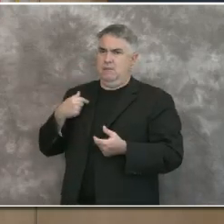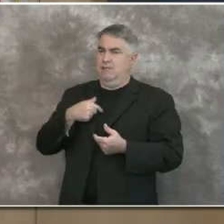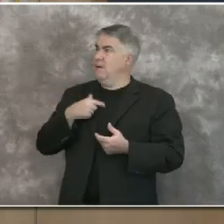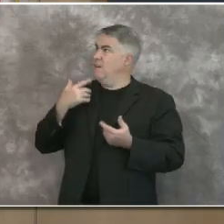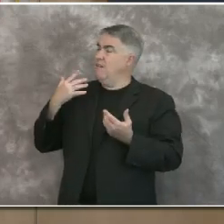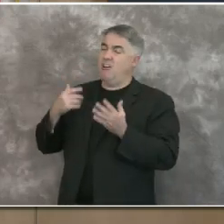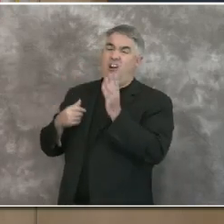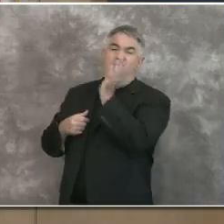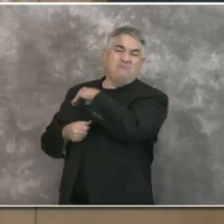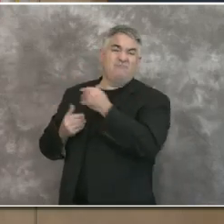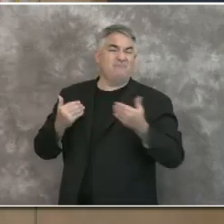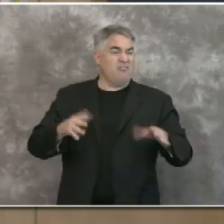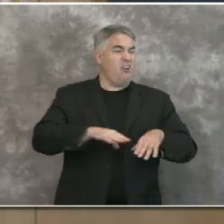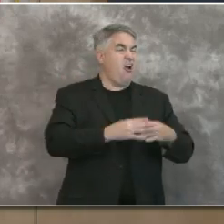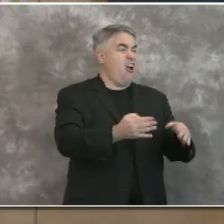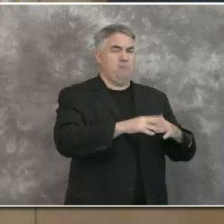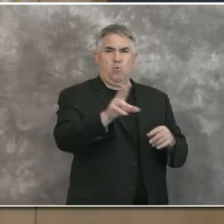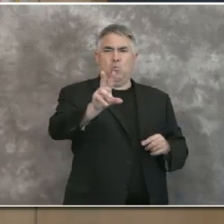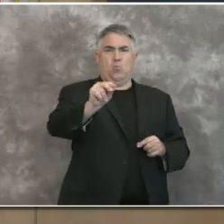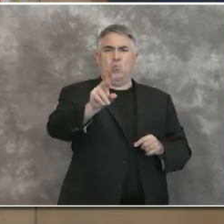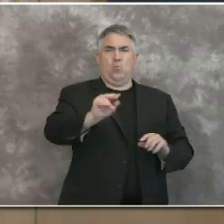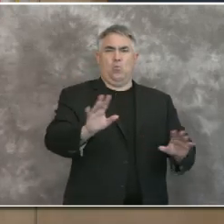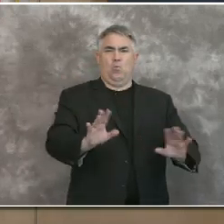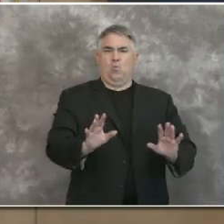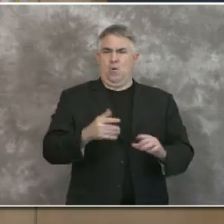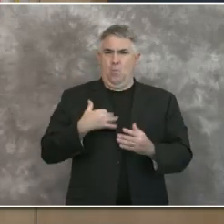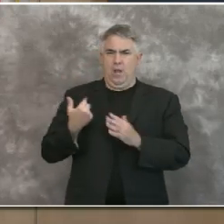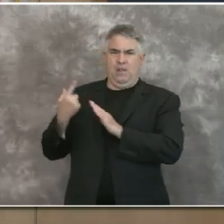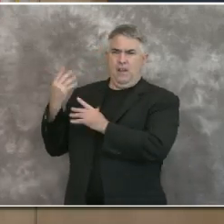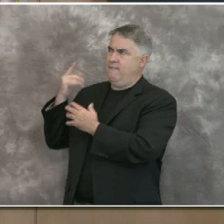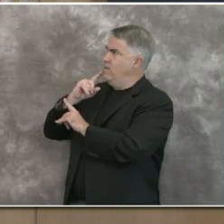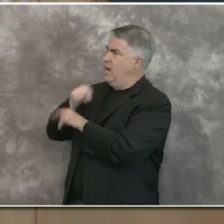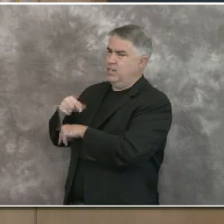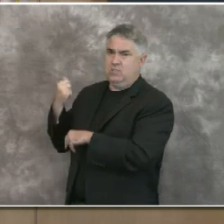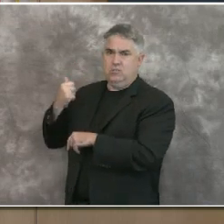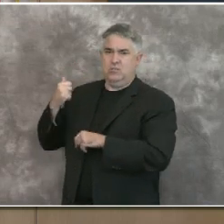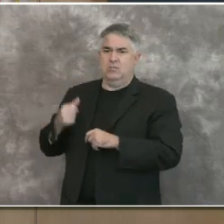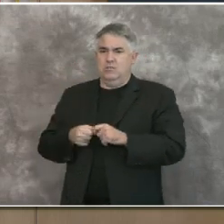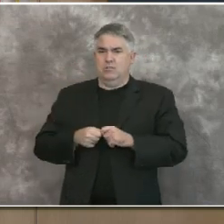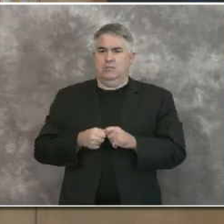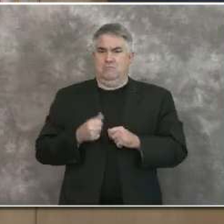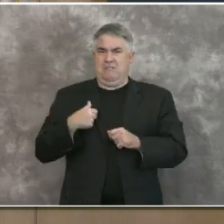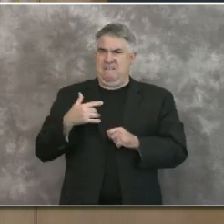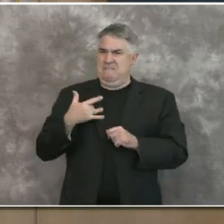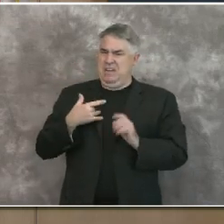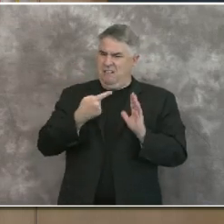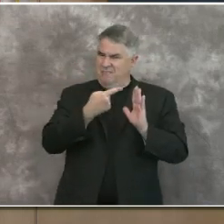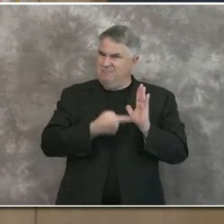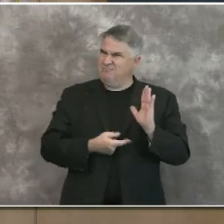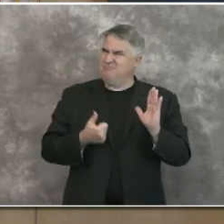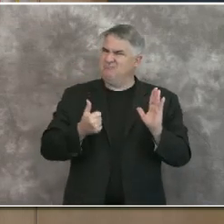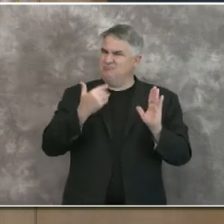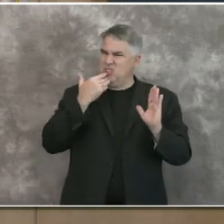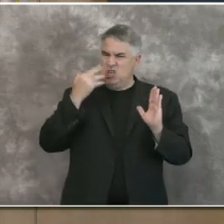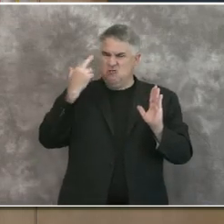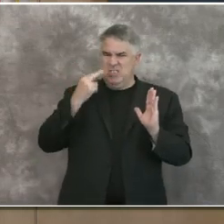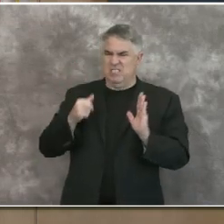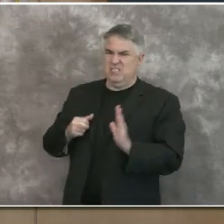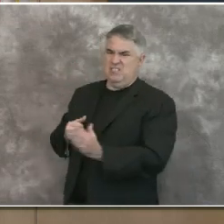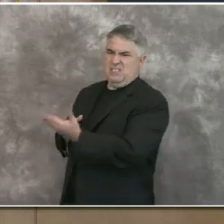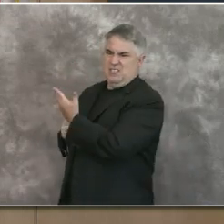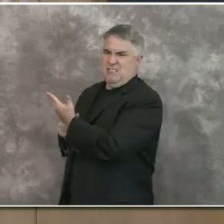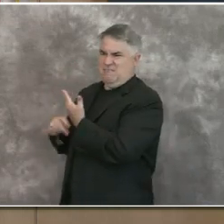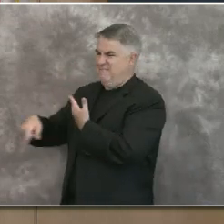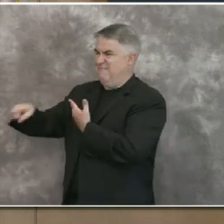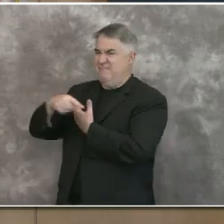of state guidance. And so moving all the way through stage 2, we believe we meet the criteria they outlined. We voted unanimously to do that.